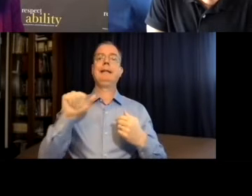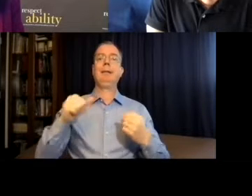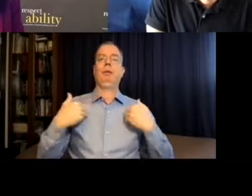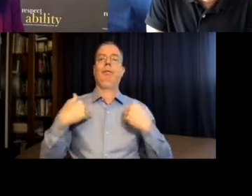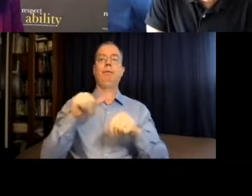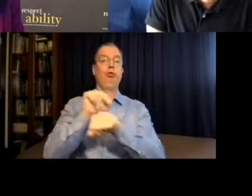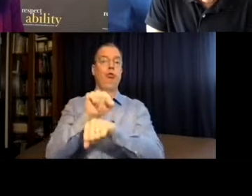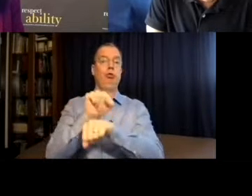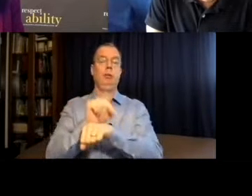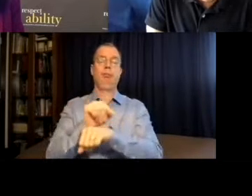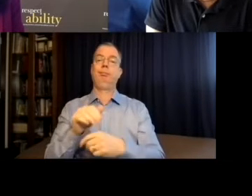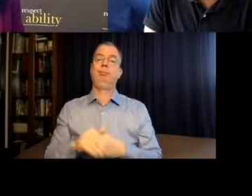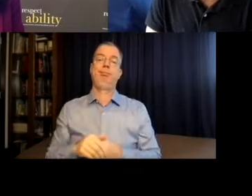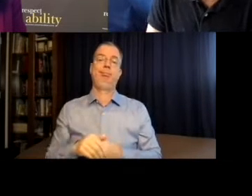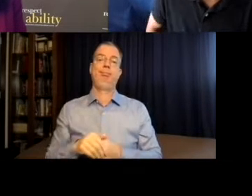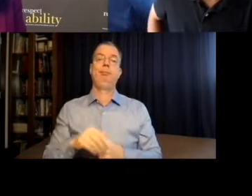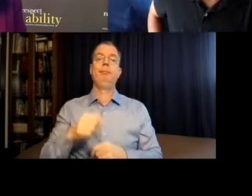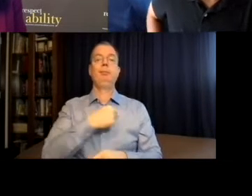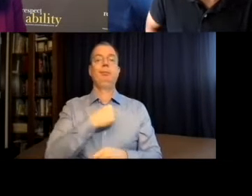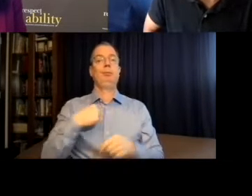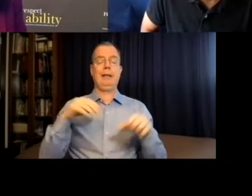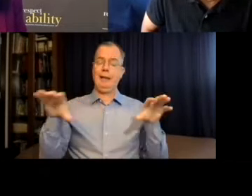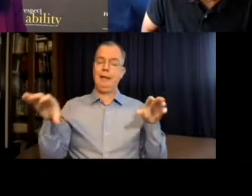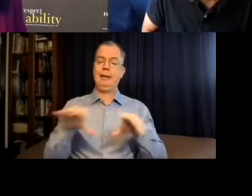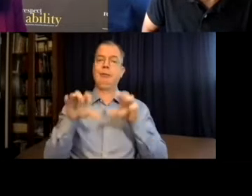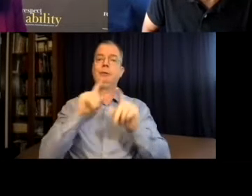disabled people have a job.